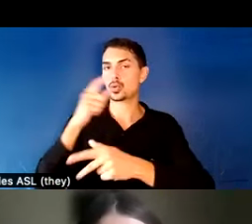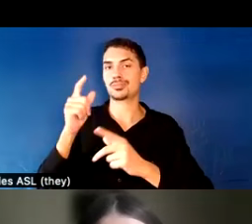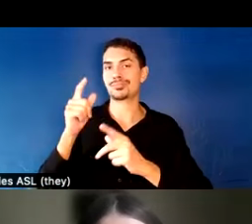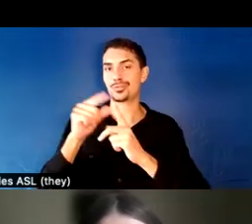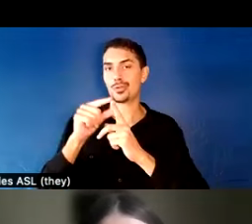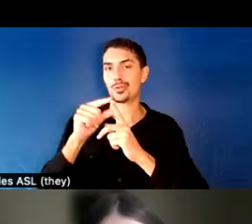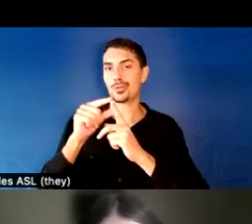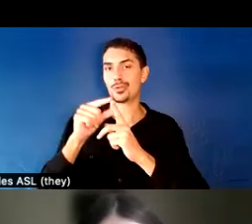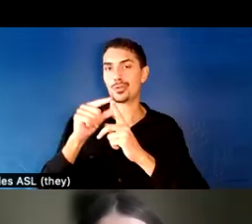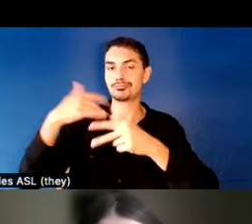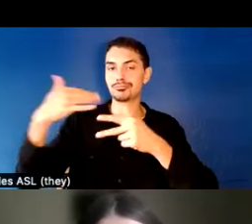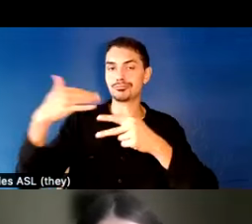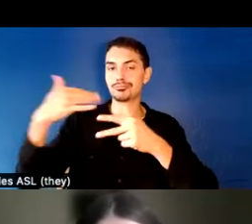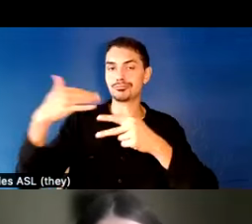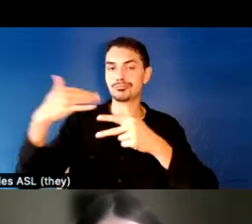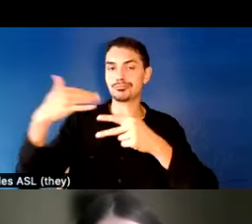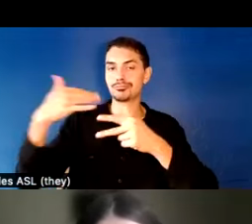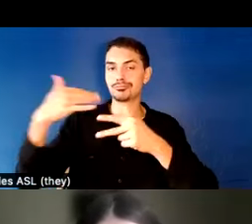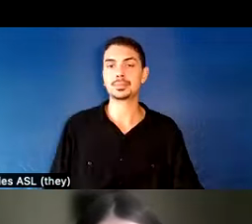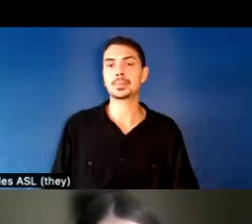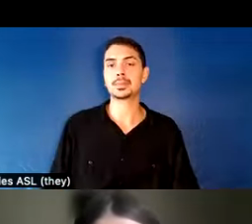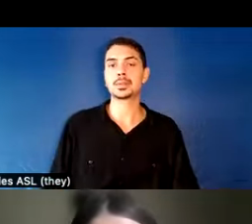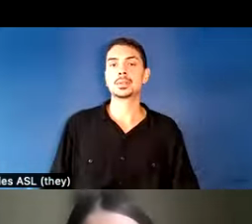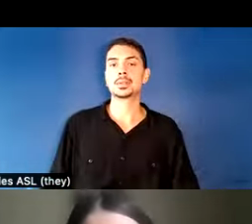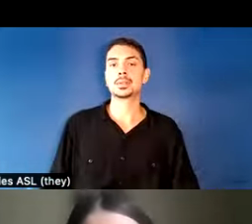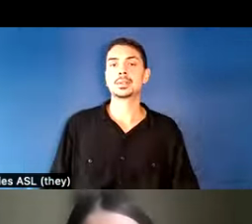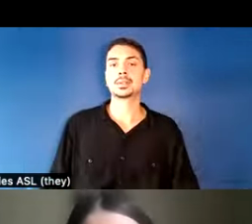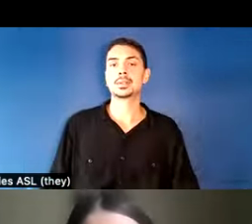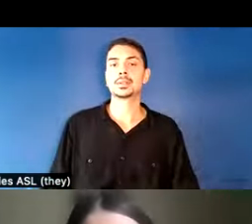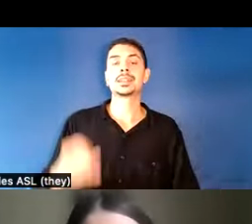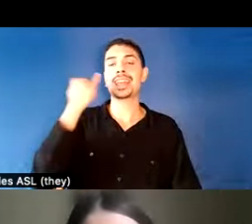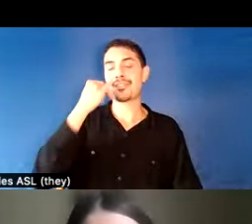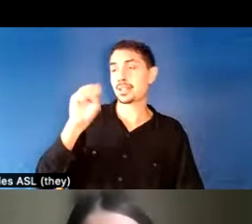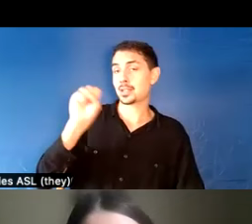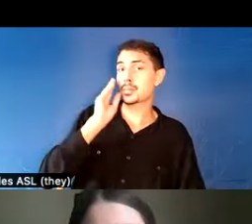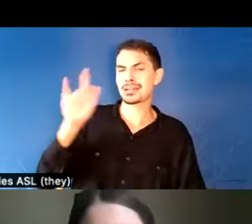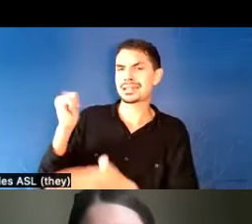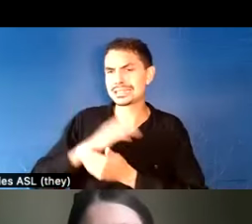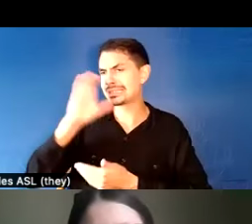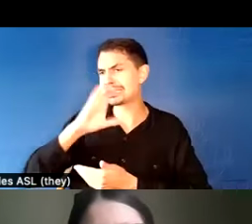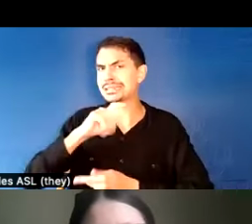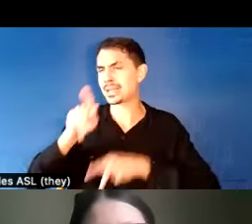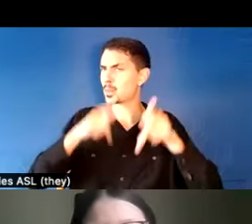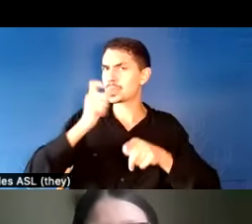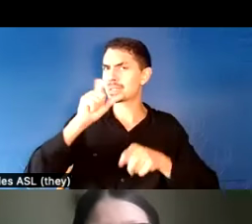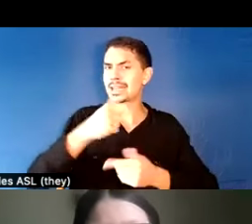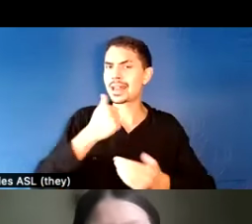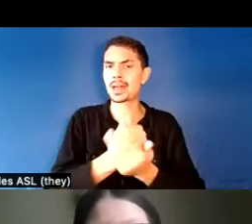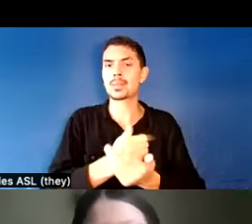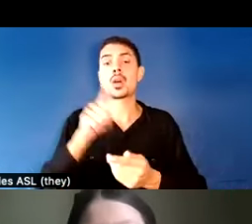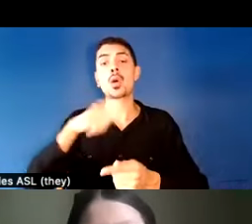need if they're choosing to seek help after an assault, it is so important for all of those systems